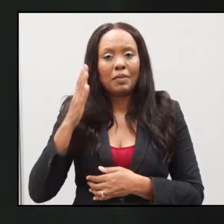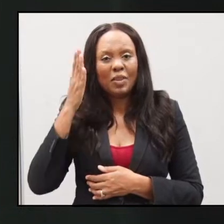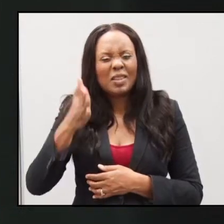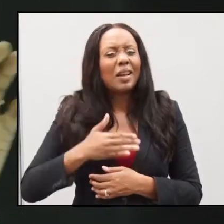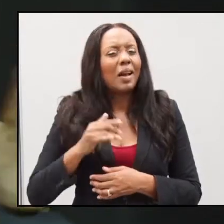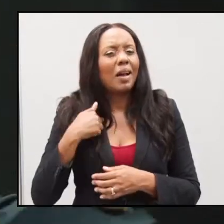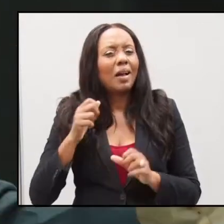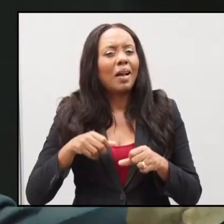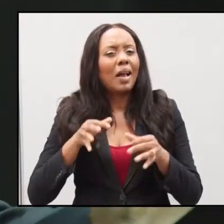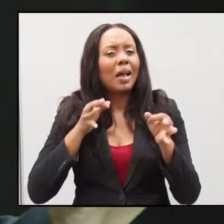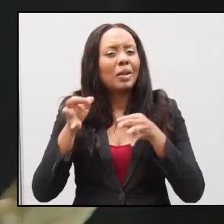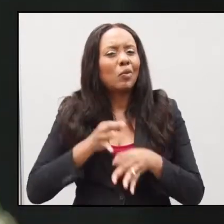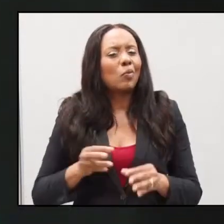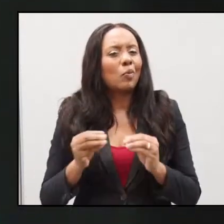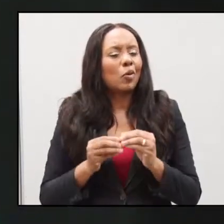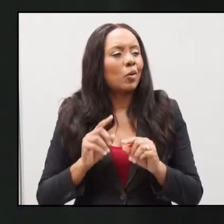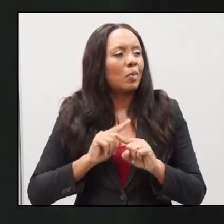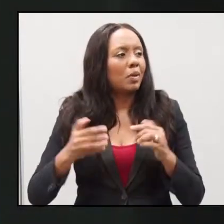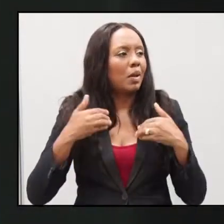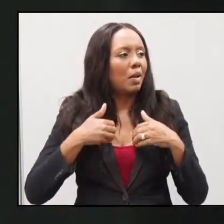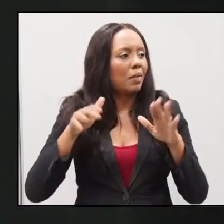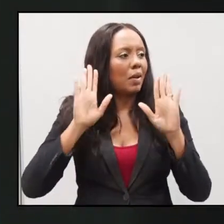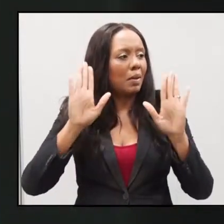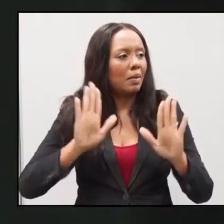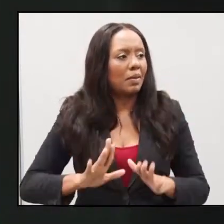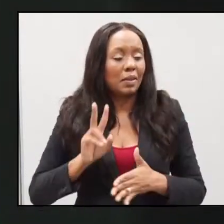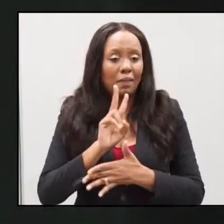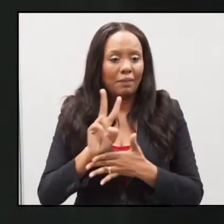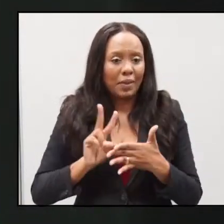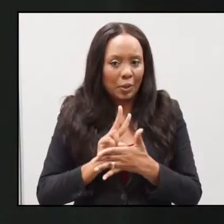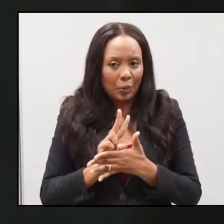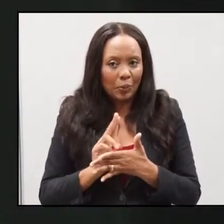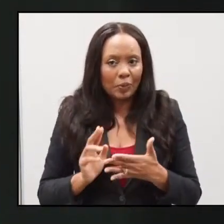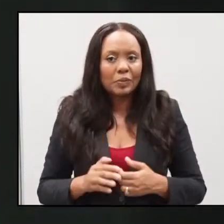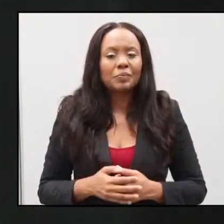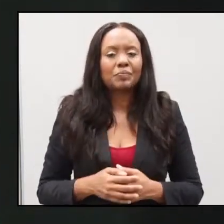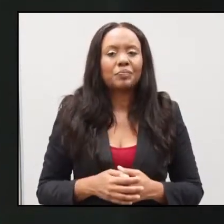that we have an amazing video that really tries to capture that.